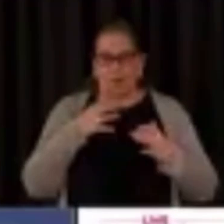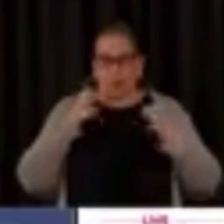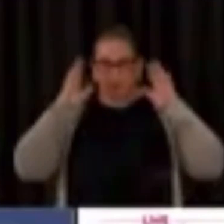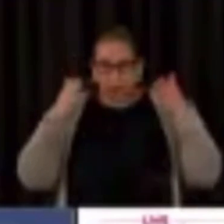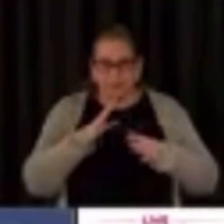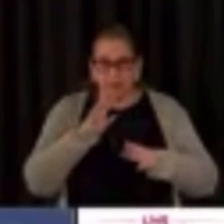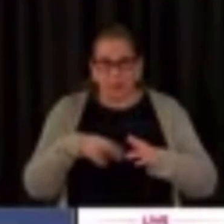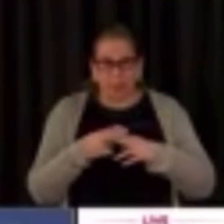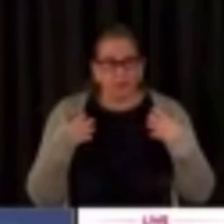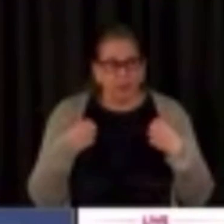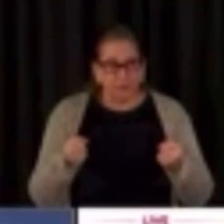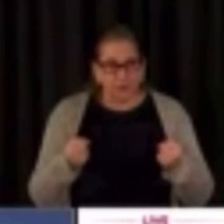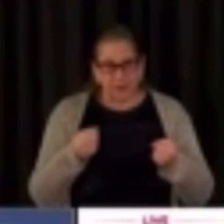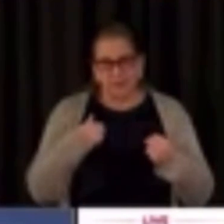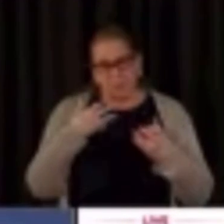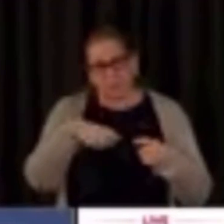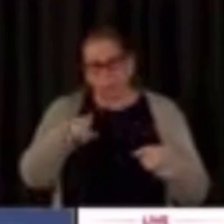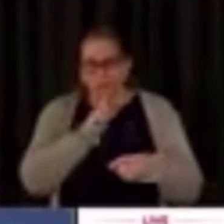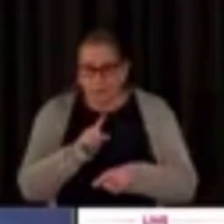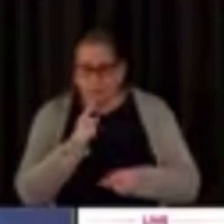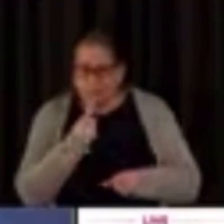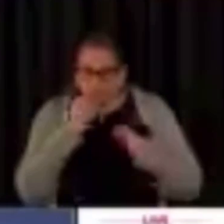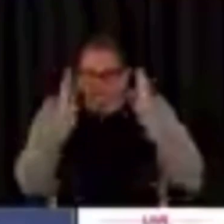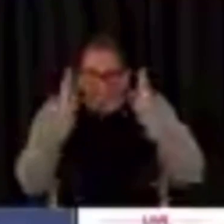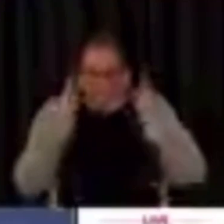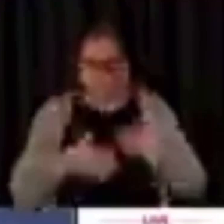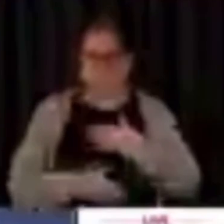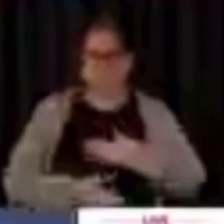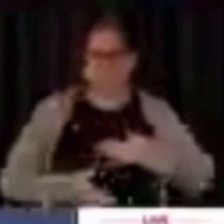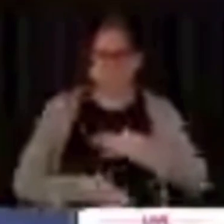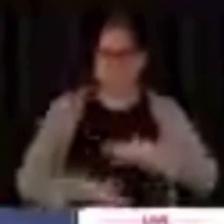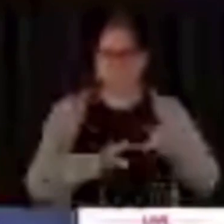this. We know our entertainment businesses have been